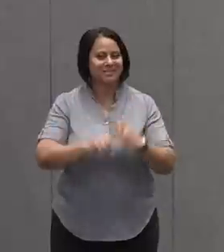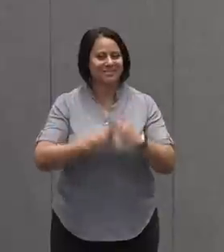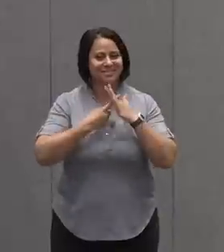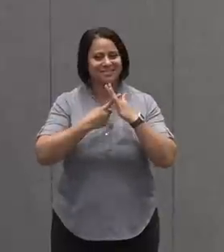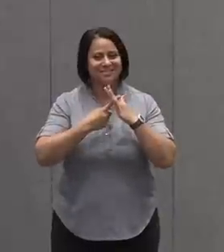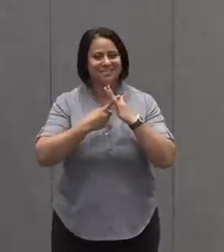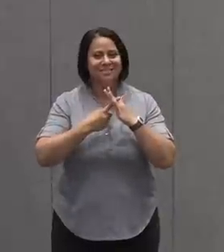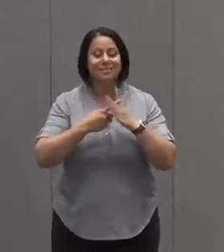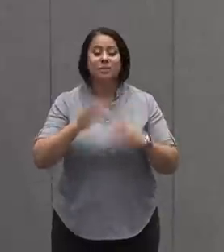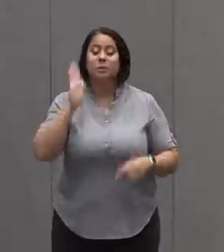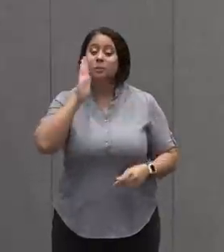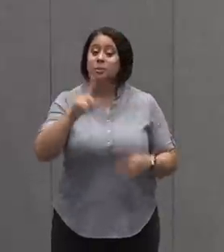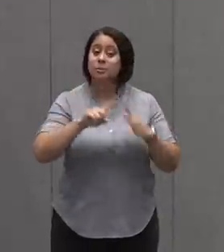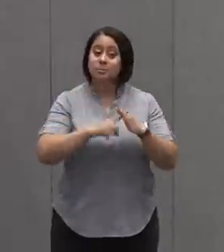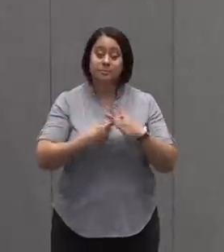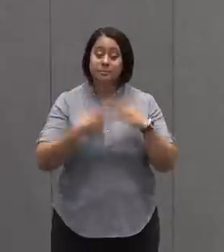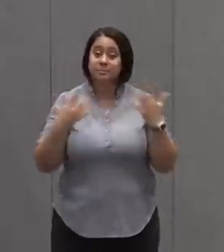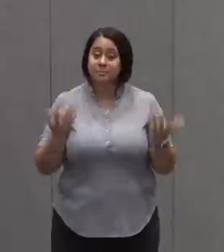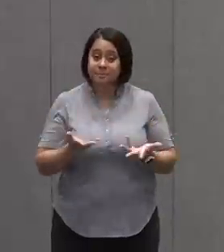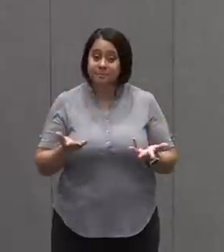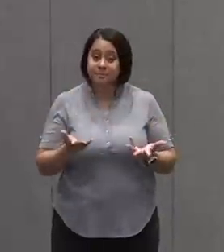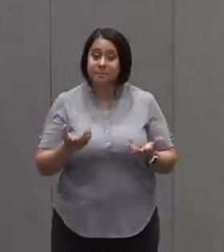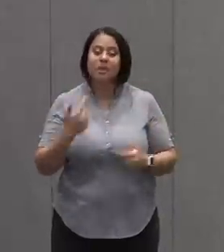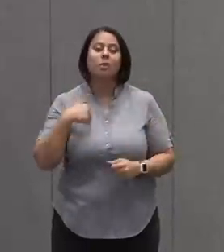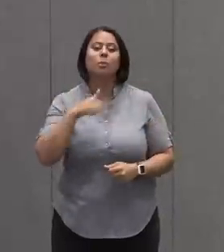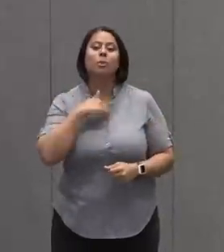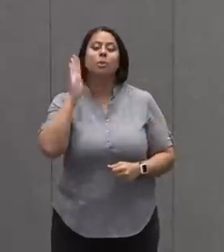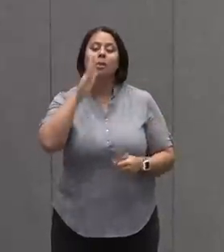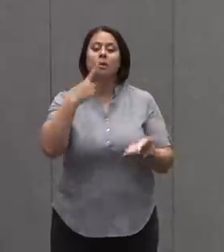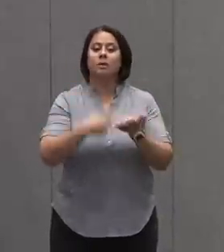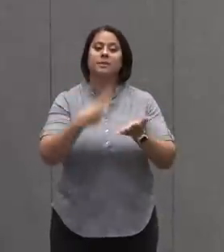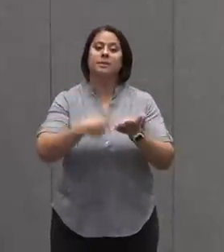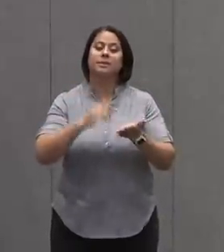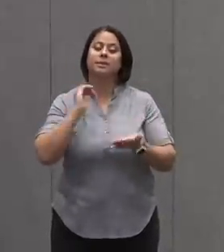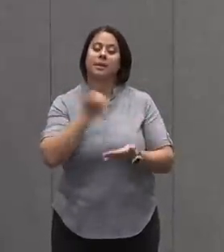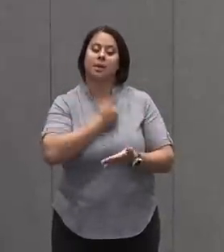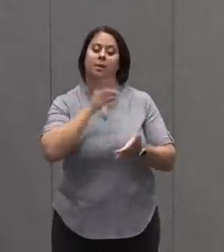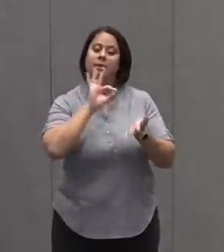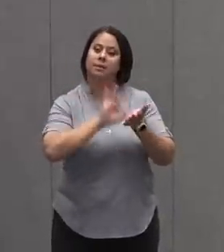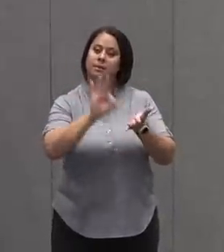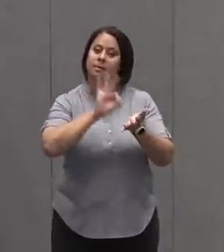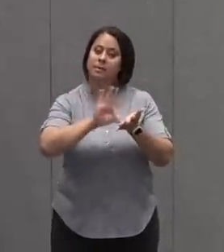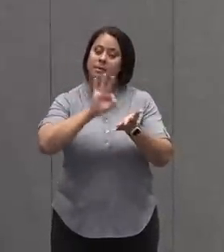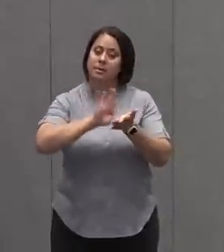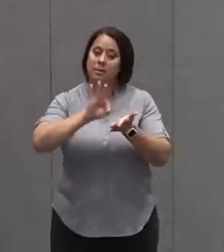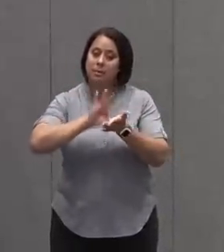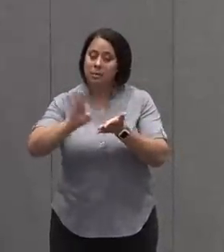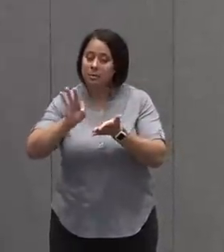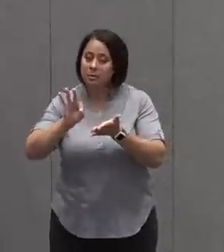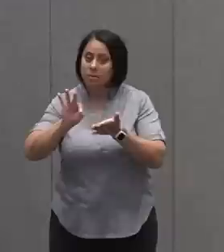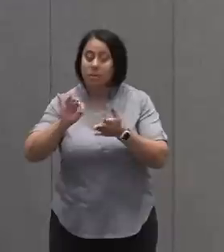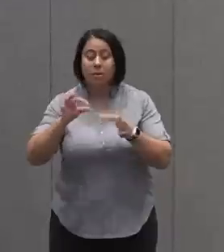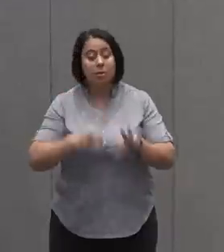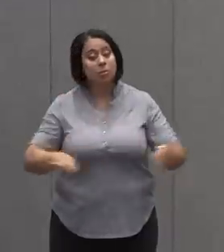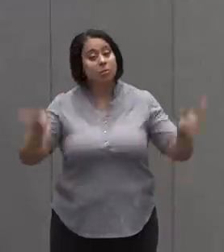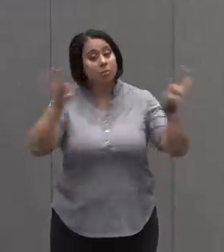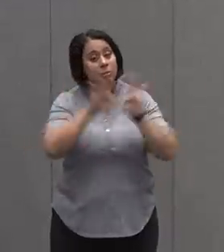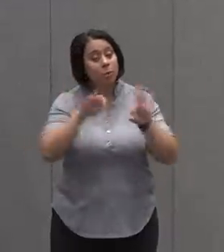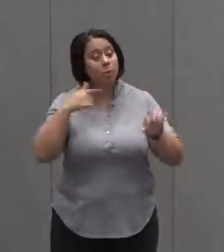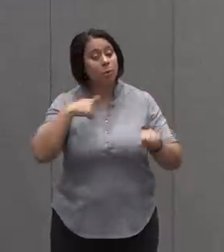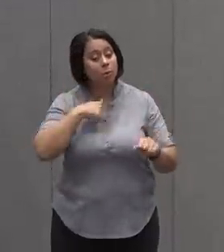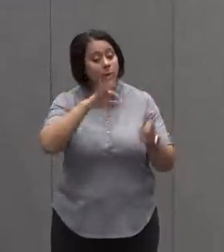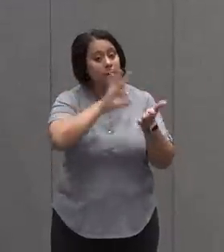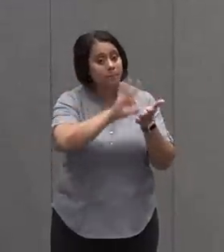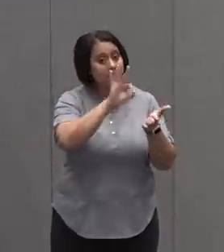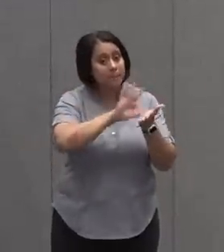The first thing that we want to do is we're going to go into our counting sequences because it's very important that we continue to keep that